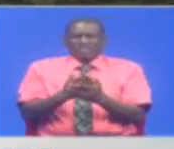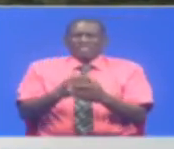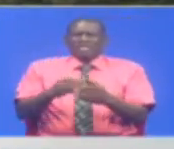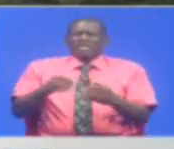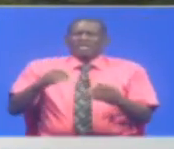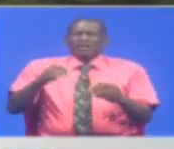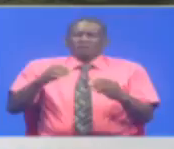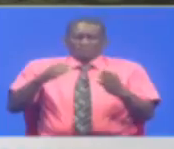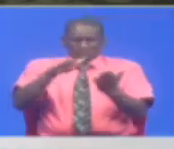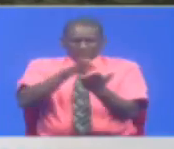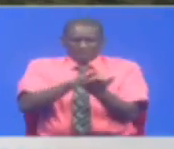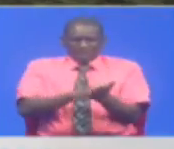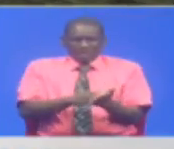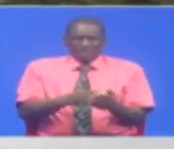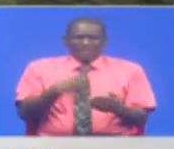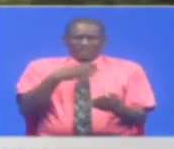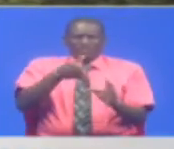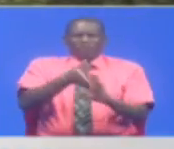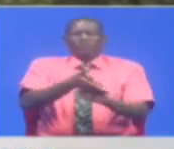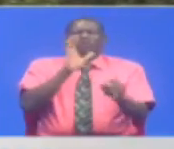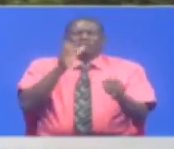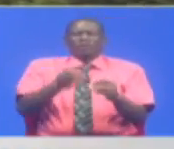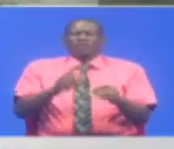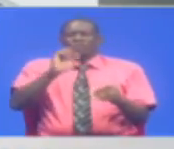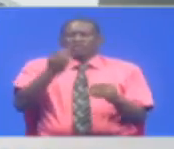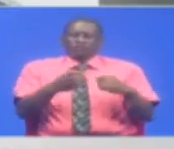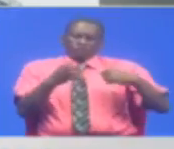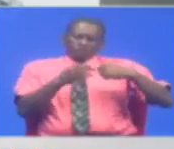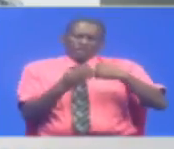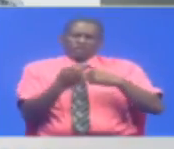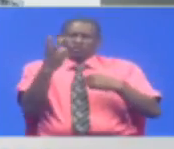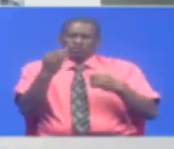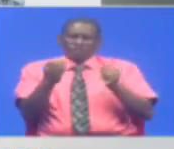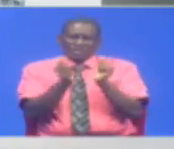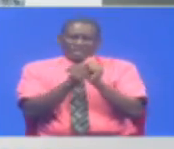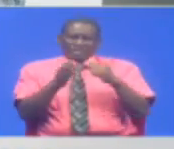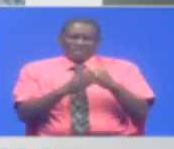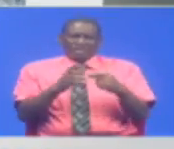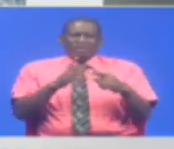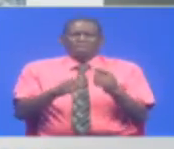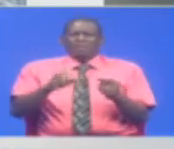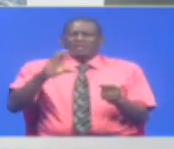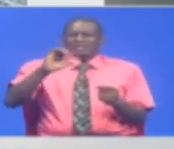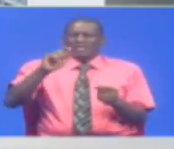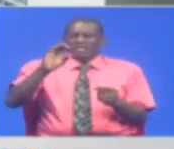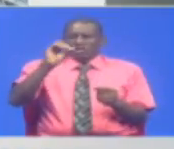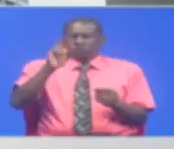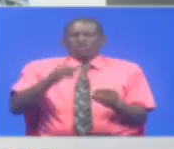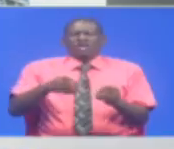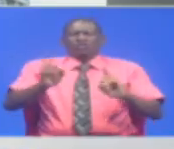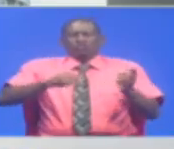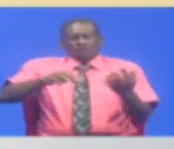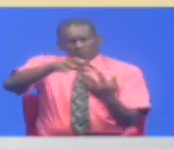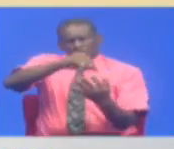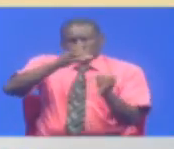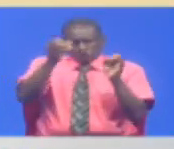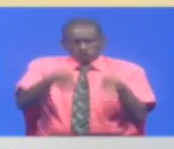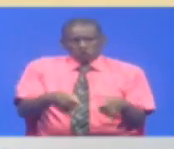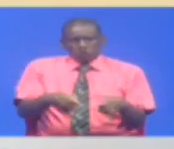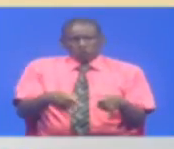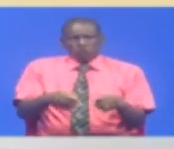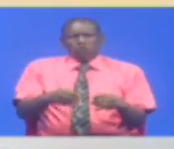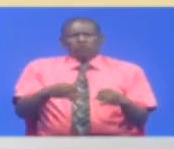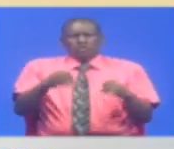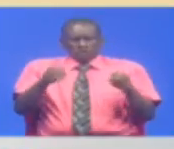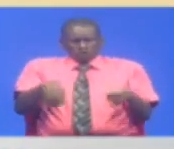a notice of resignation on 1st of August 2019, but Cytonn had not yet appointed a successor for the scheme after 2 months as required by the